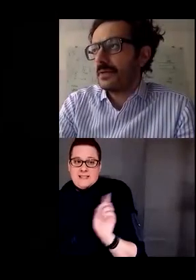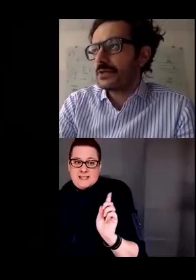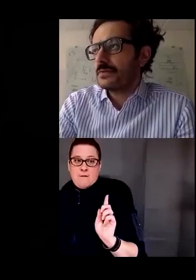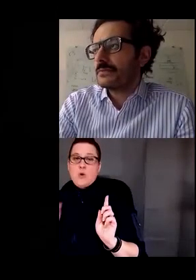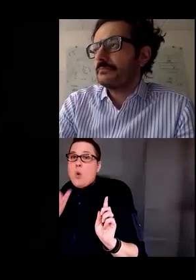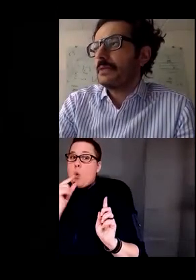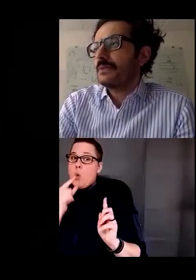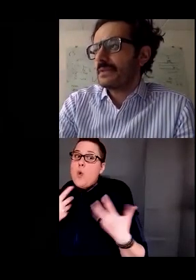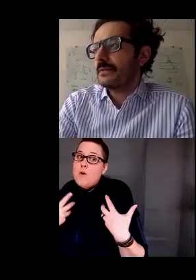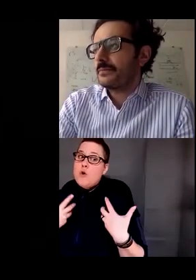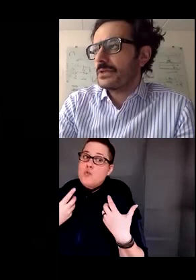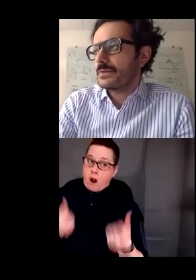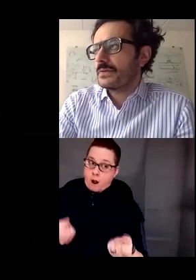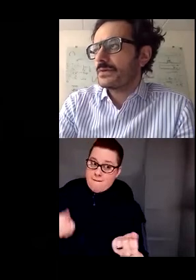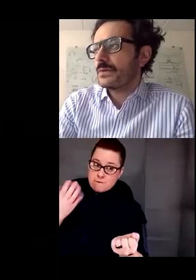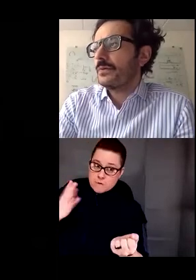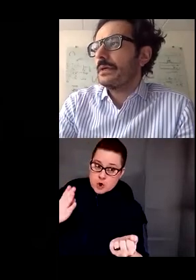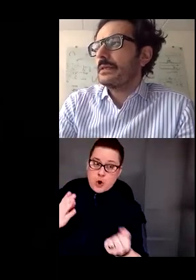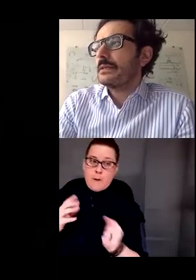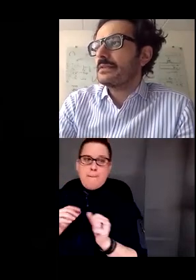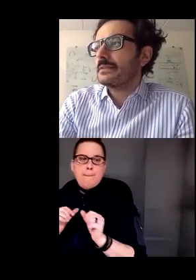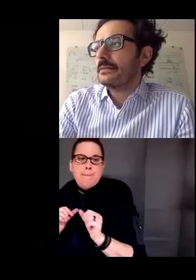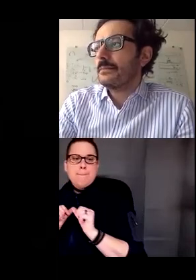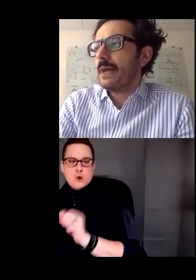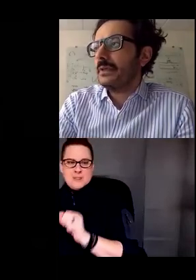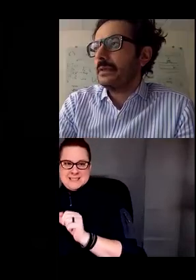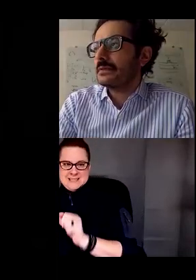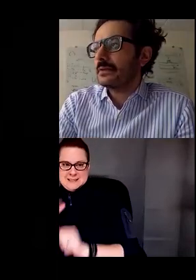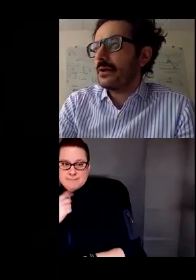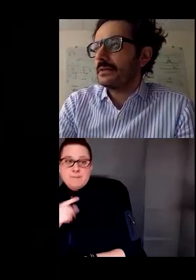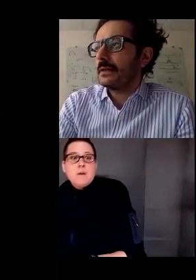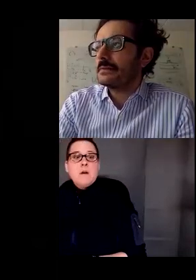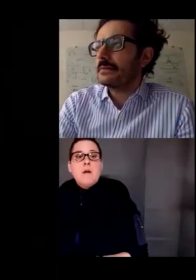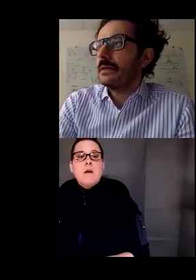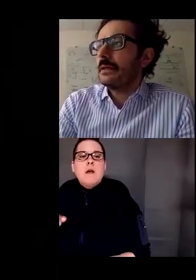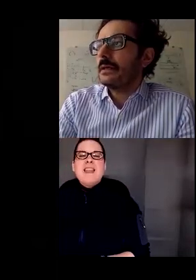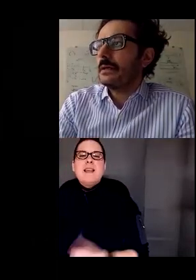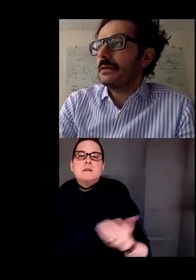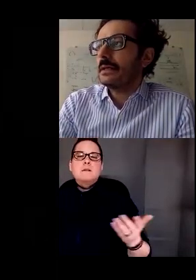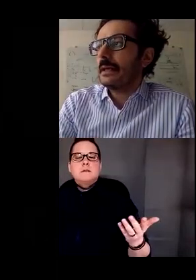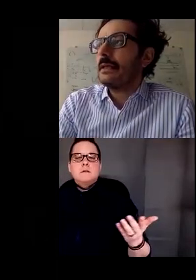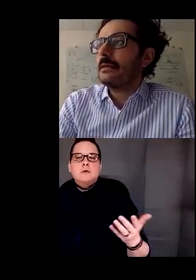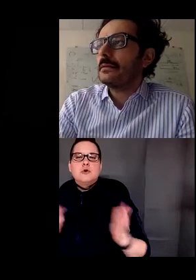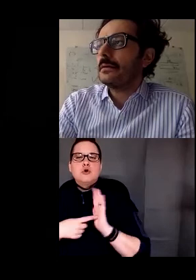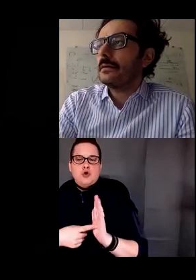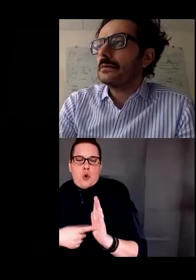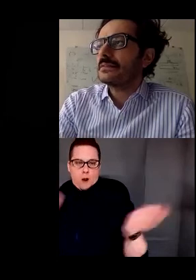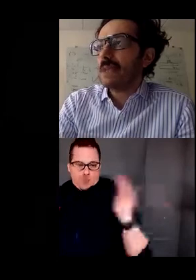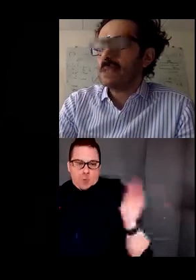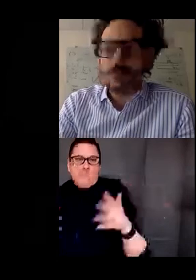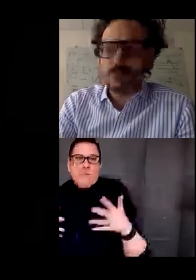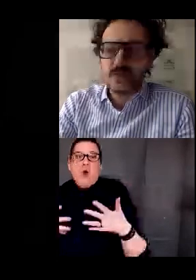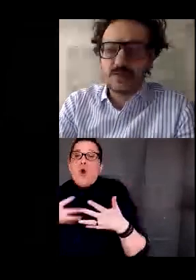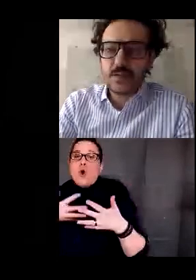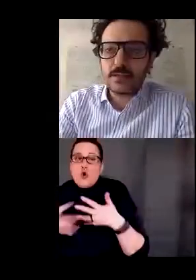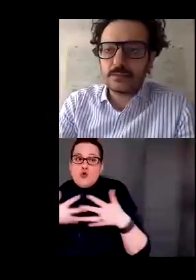recovered patients and persistent patients. So this is, the map here is a contrast. The gray